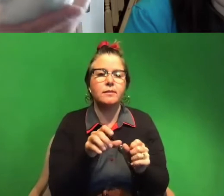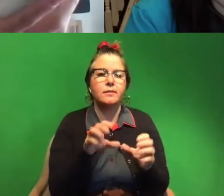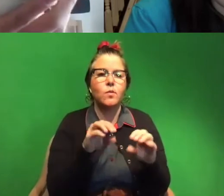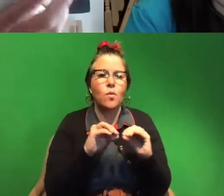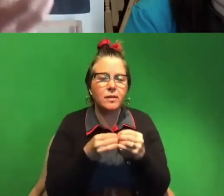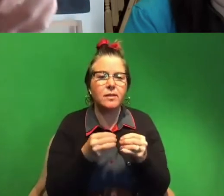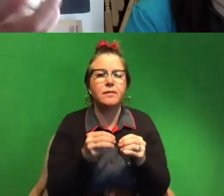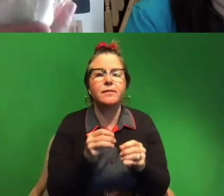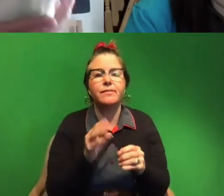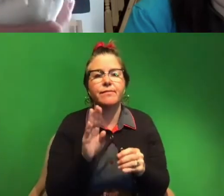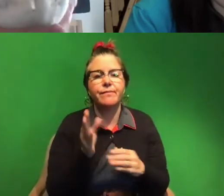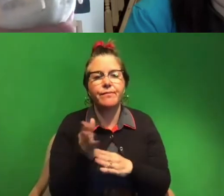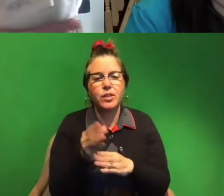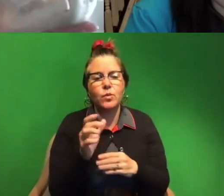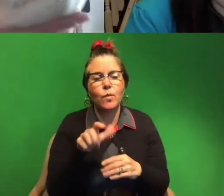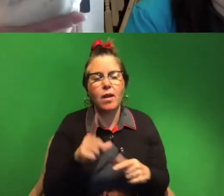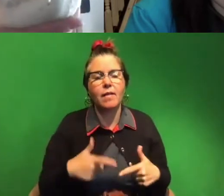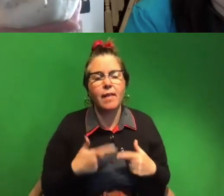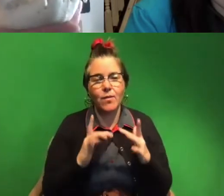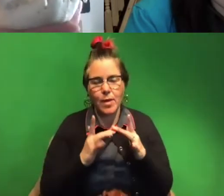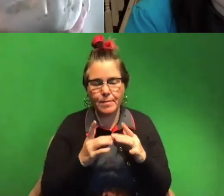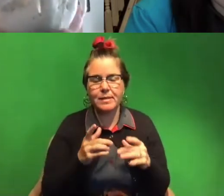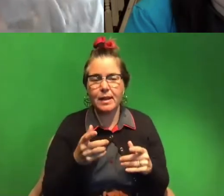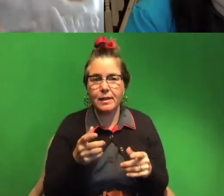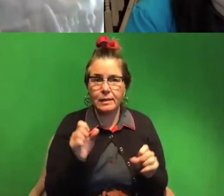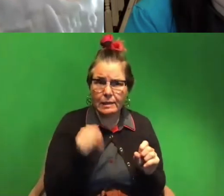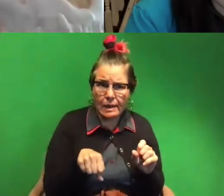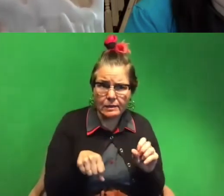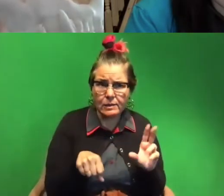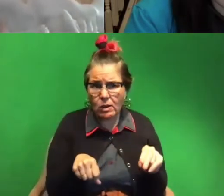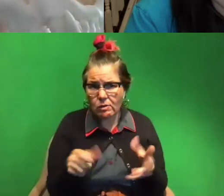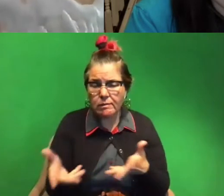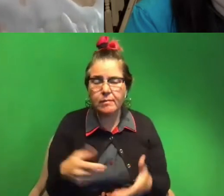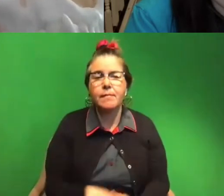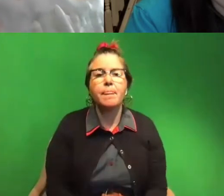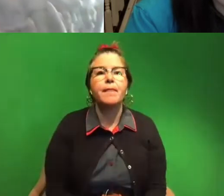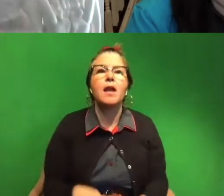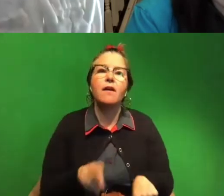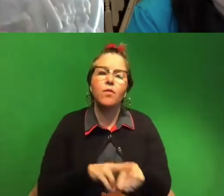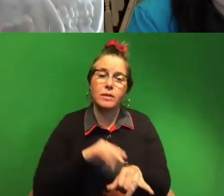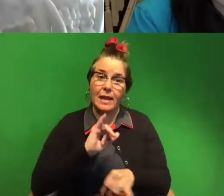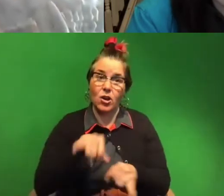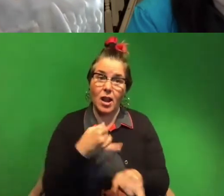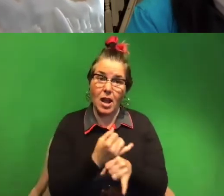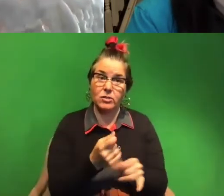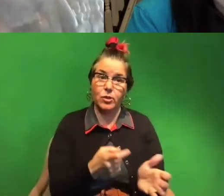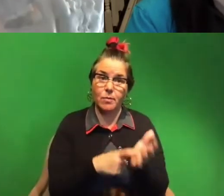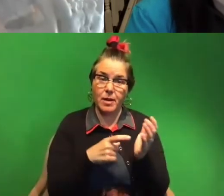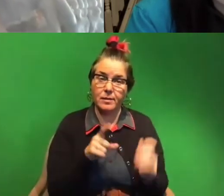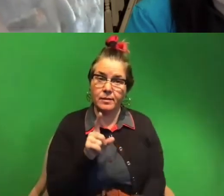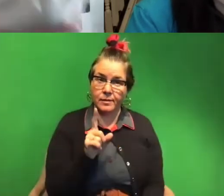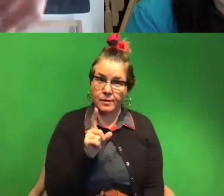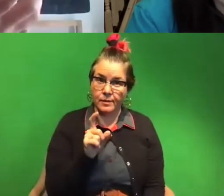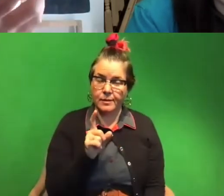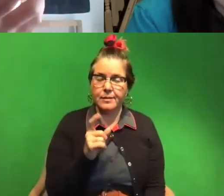local fish and wildlife, to tell you whether or not you can have them. And then, of course, looking at the international ones to see just kind of how